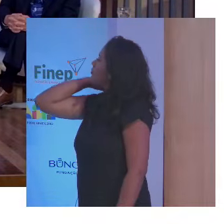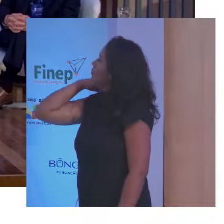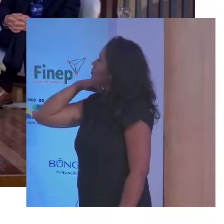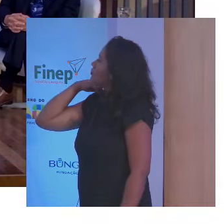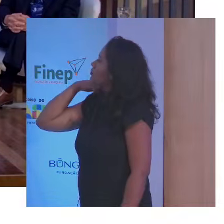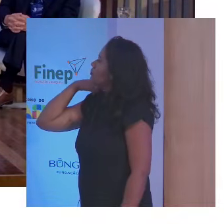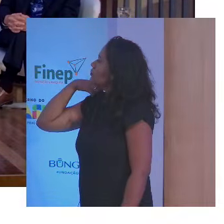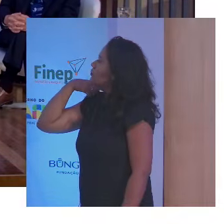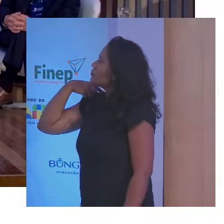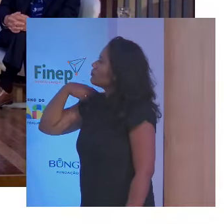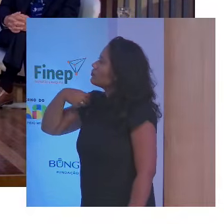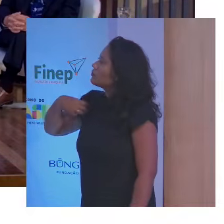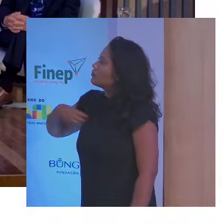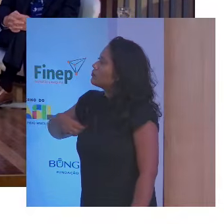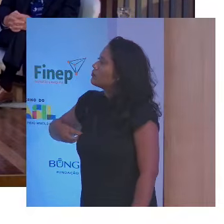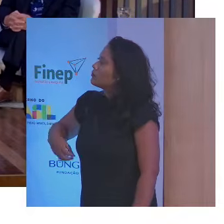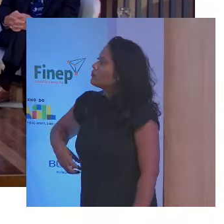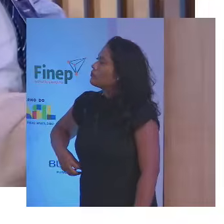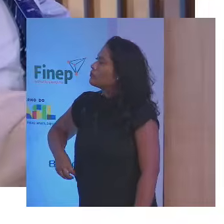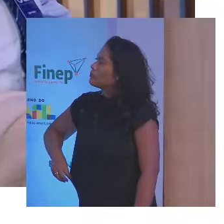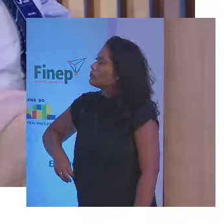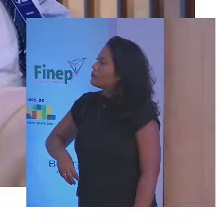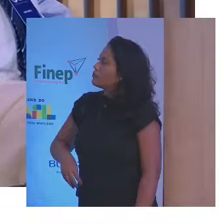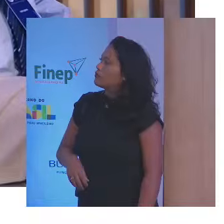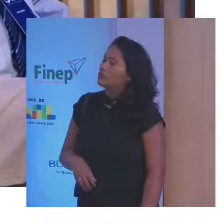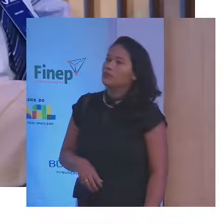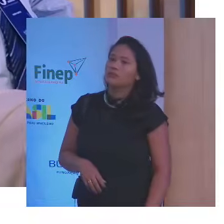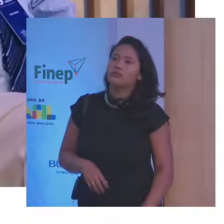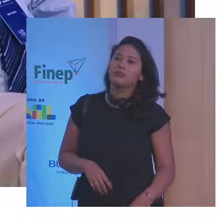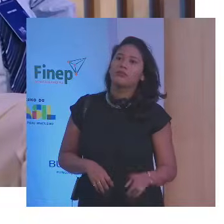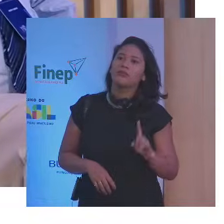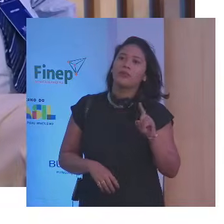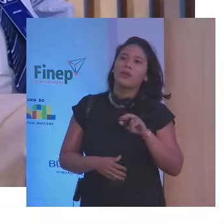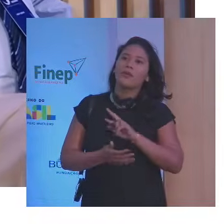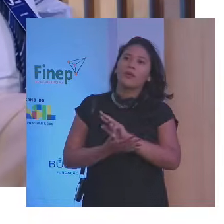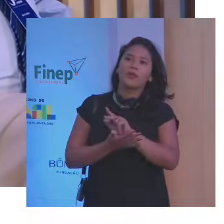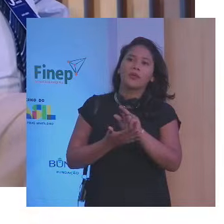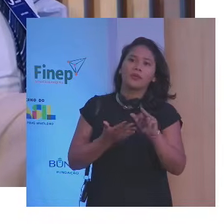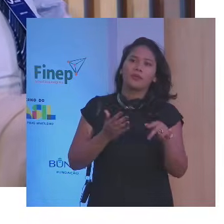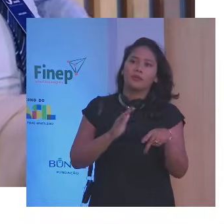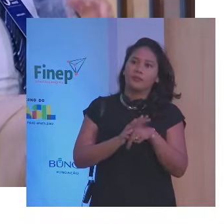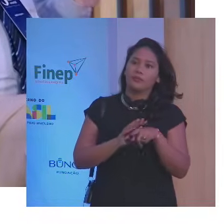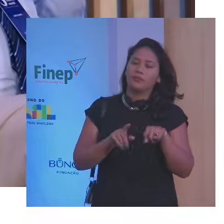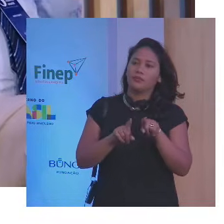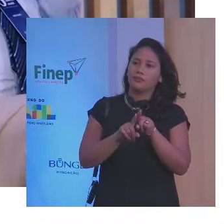Of course, there are many efforts to save the corals. There is